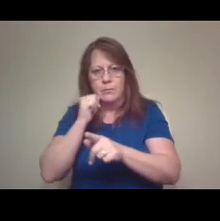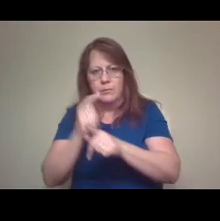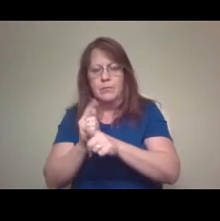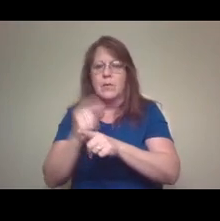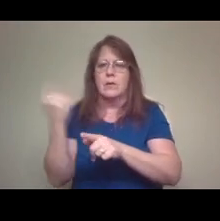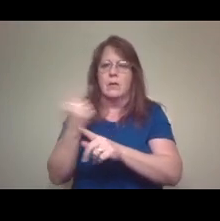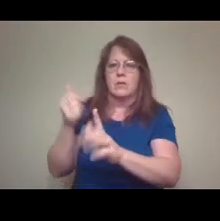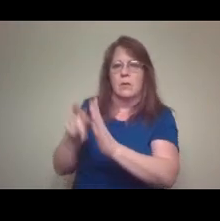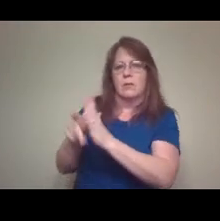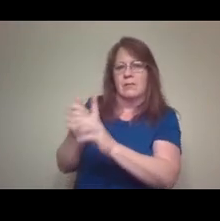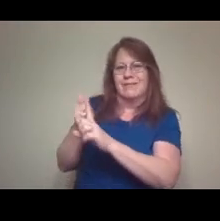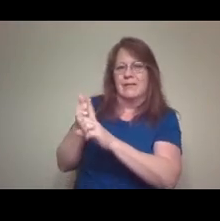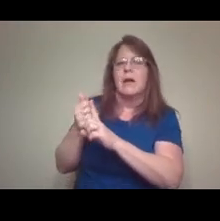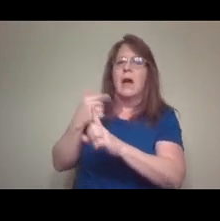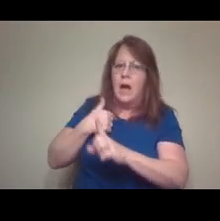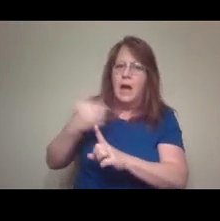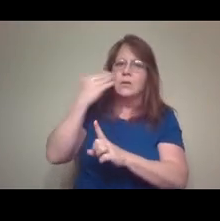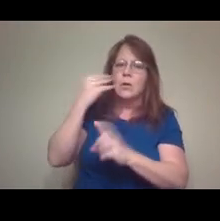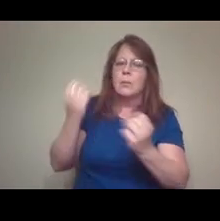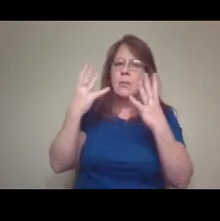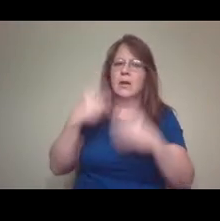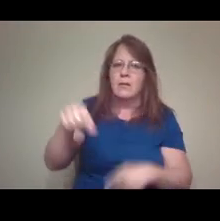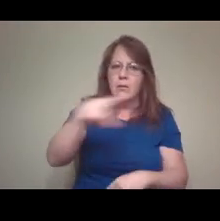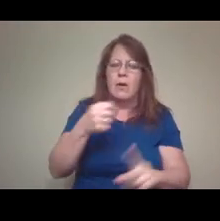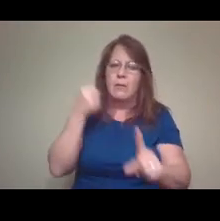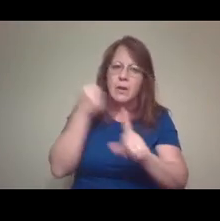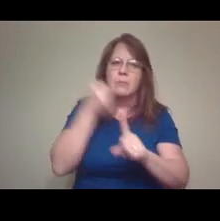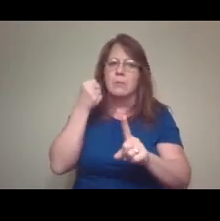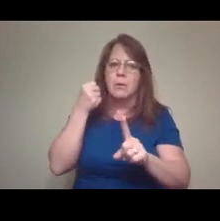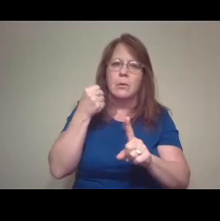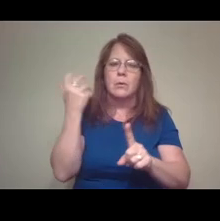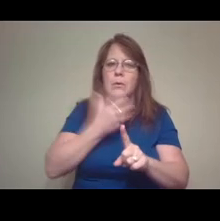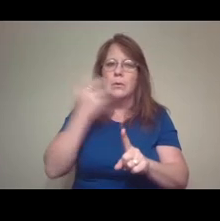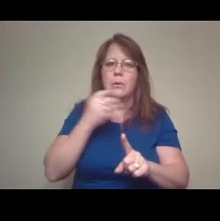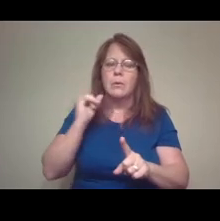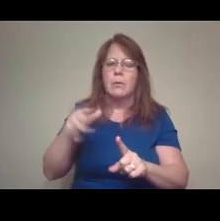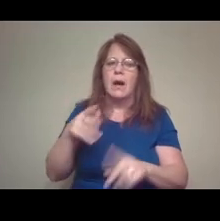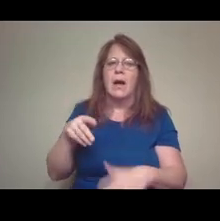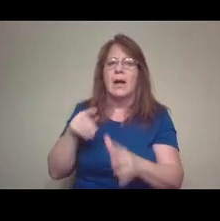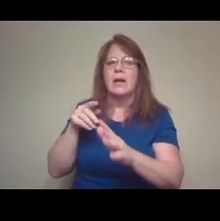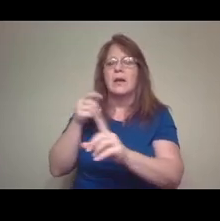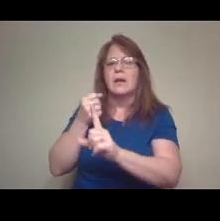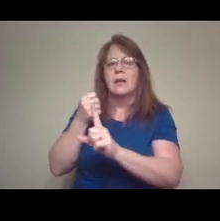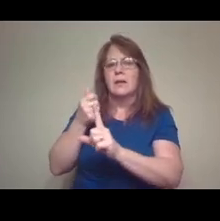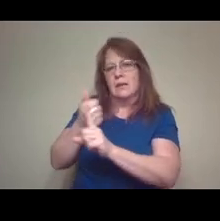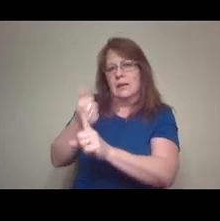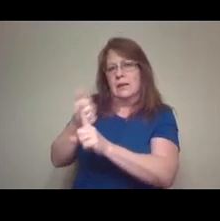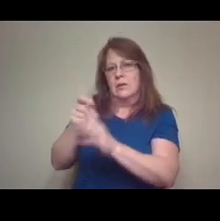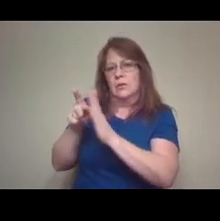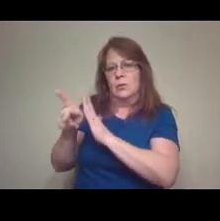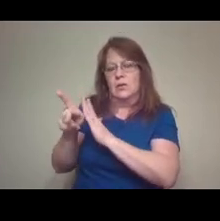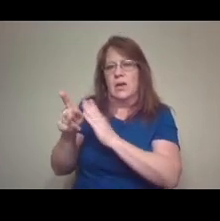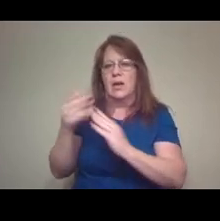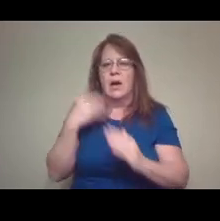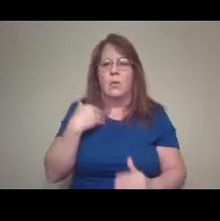this space. And I want to acknowledge that I know many of you have been impacted by suicide as well. And so want to honor the space that